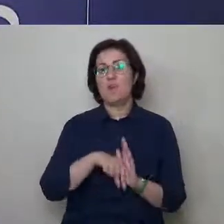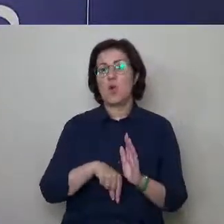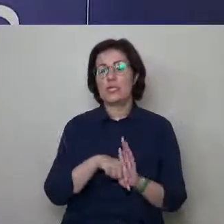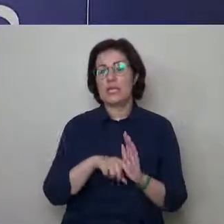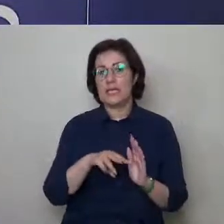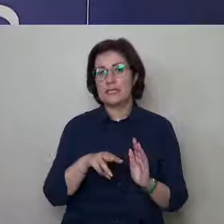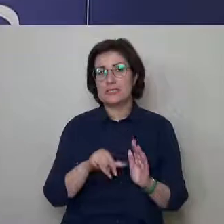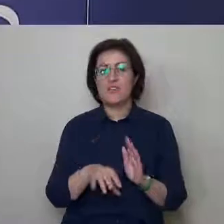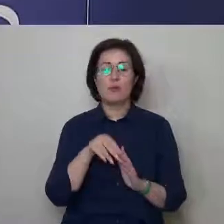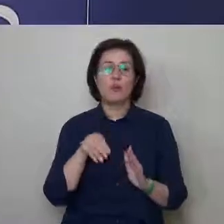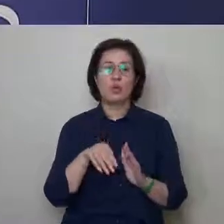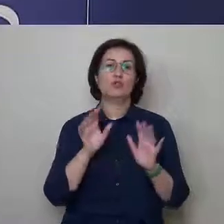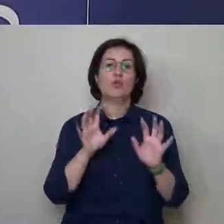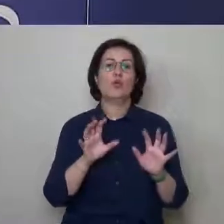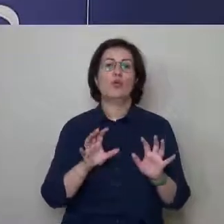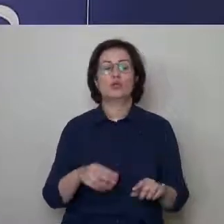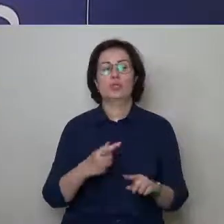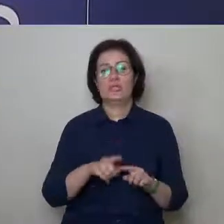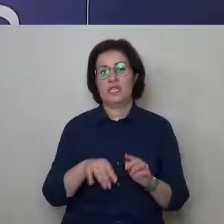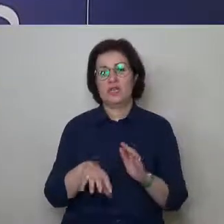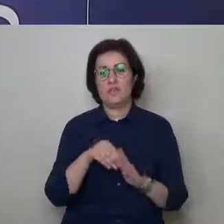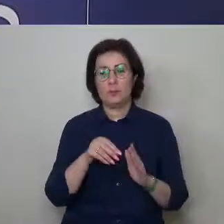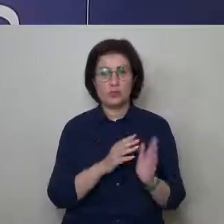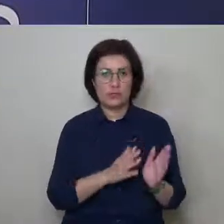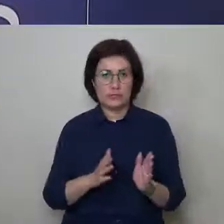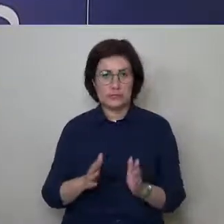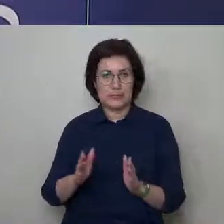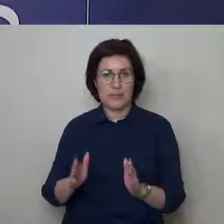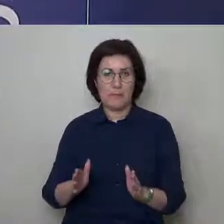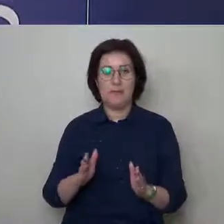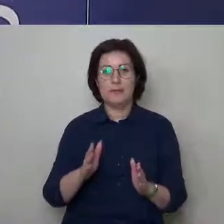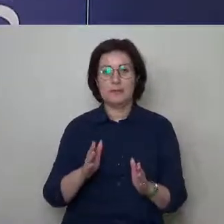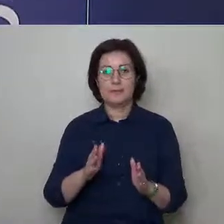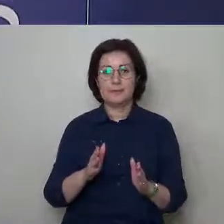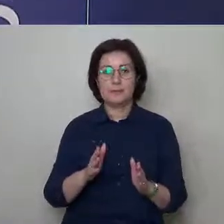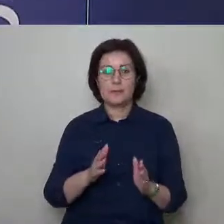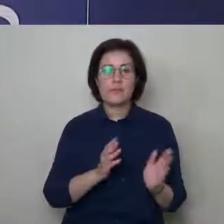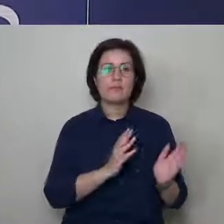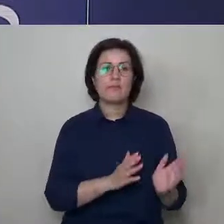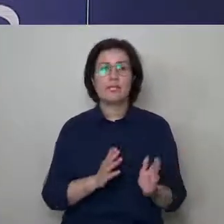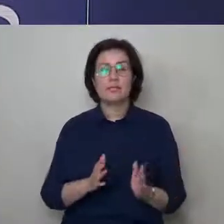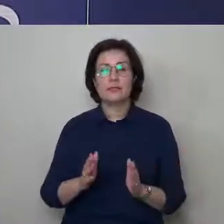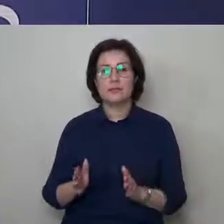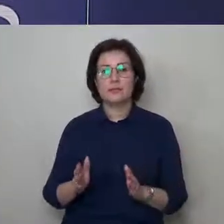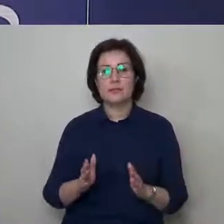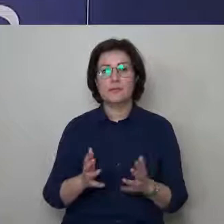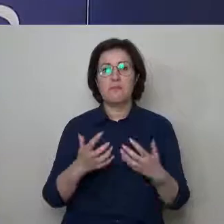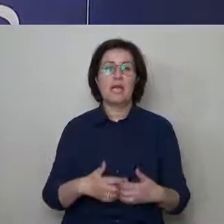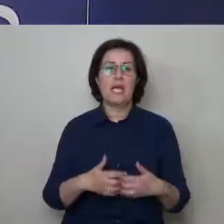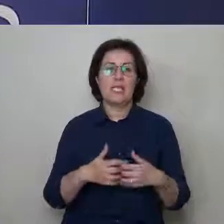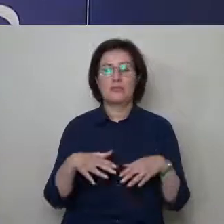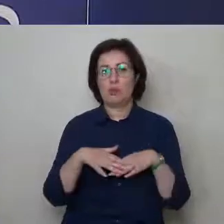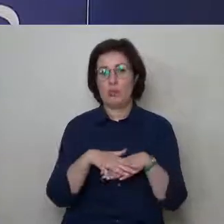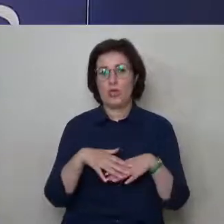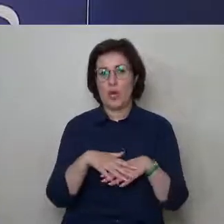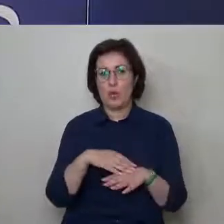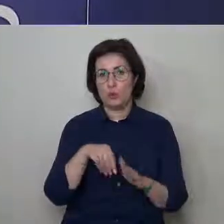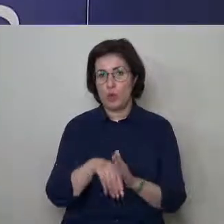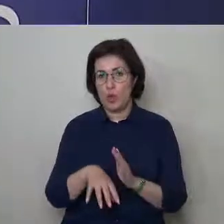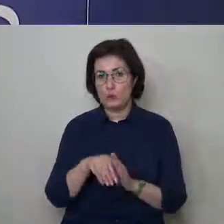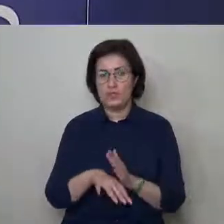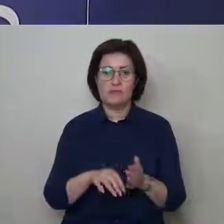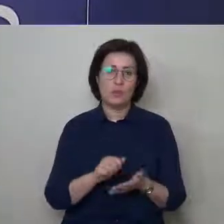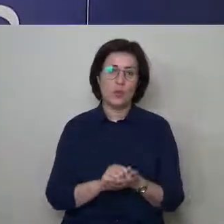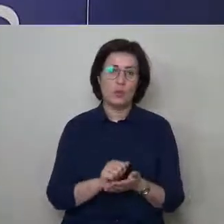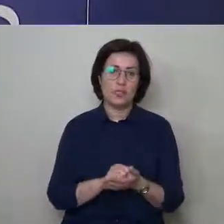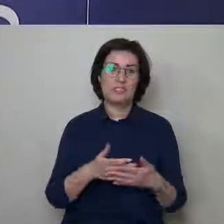them within the context of the election codes and this present election system and the mechanism of